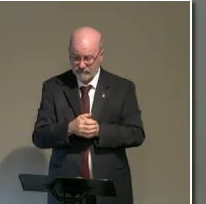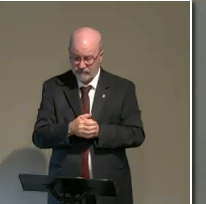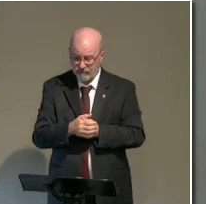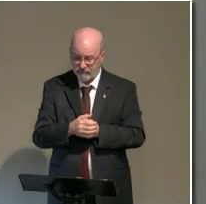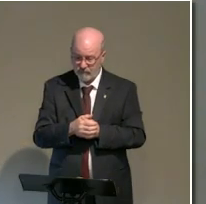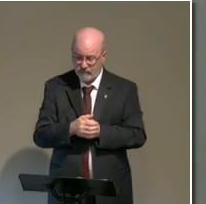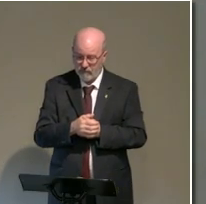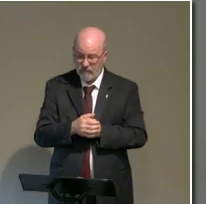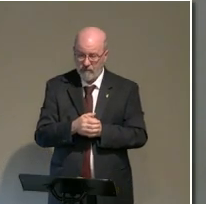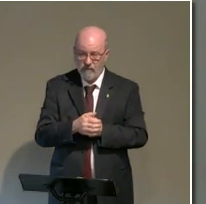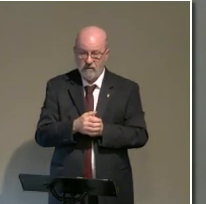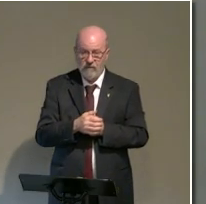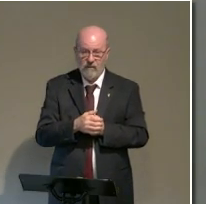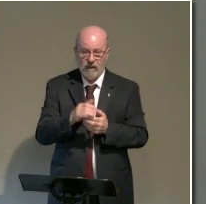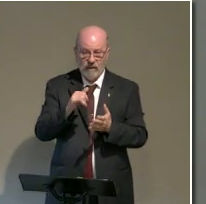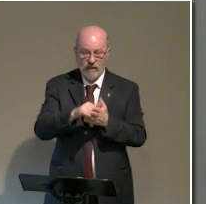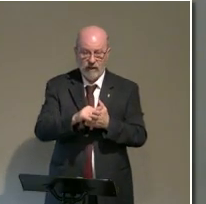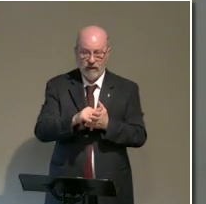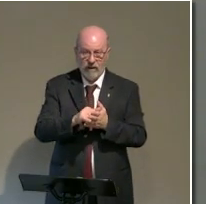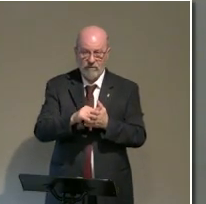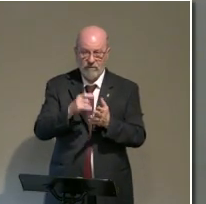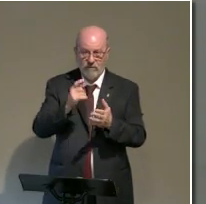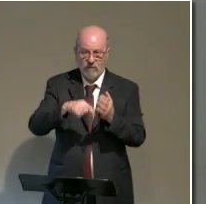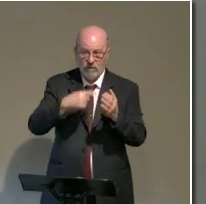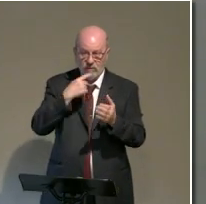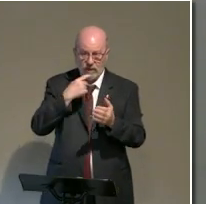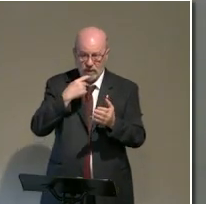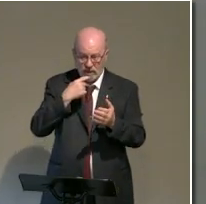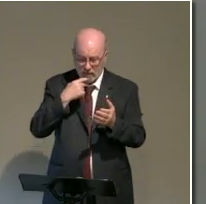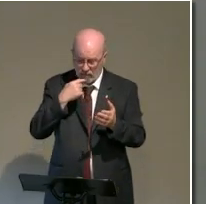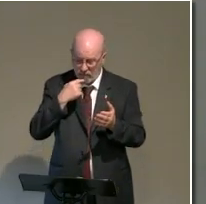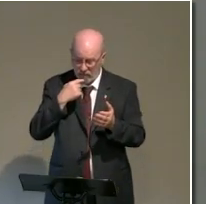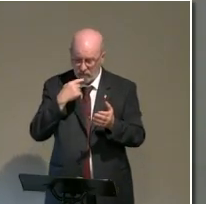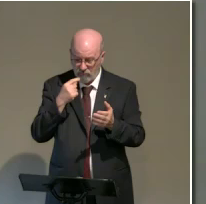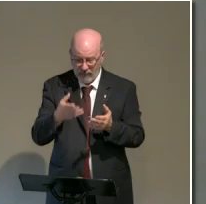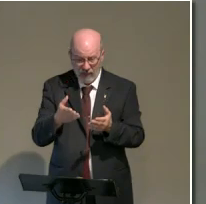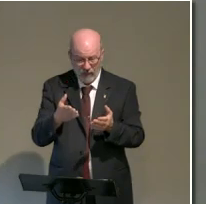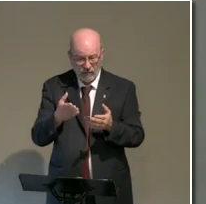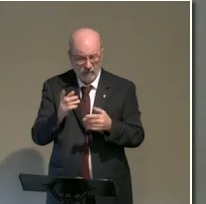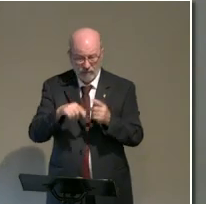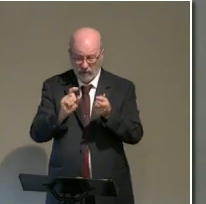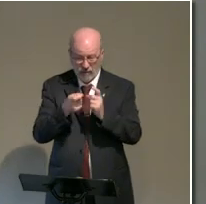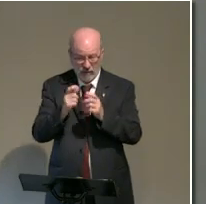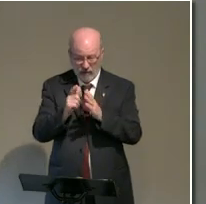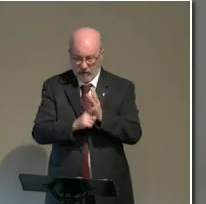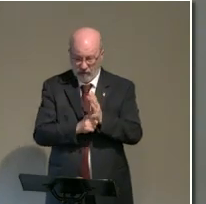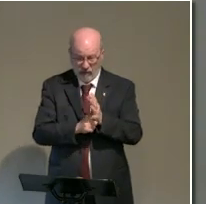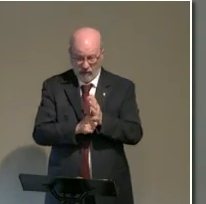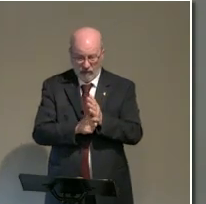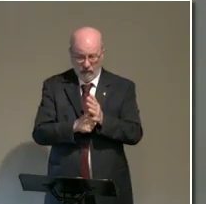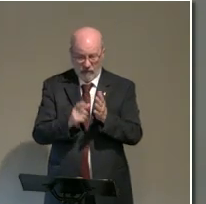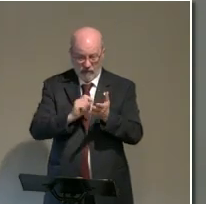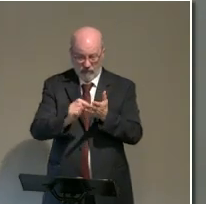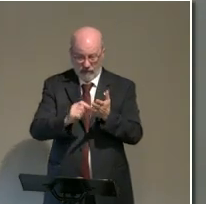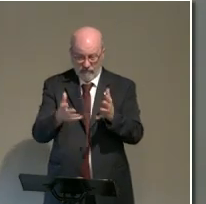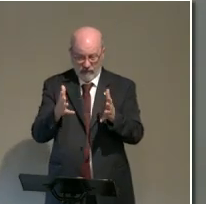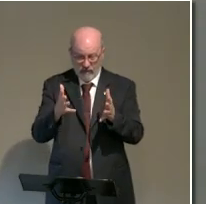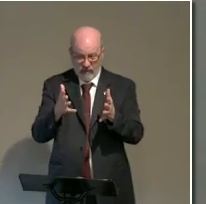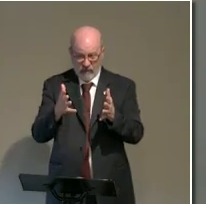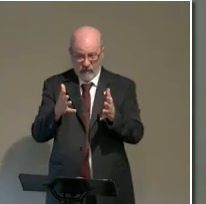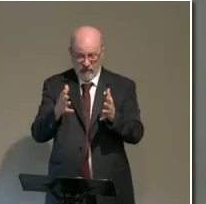right? That's essentially what they're saying. Too bad. You can't change the law. It's written in stone,